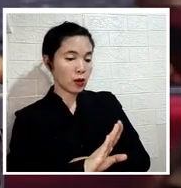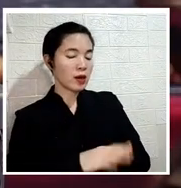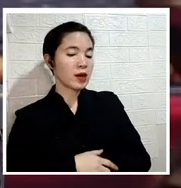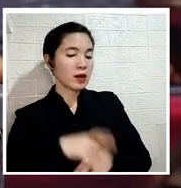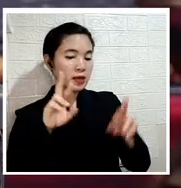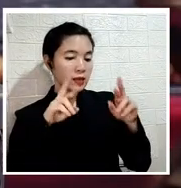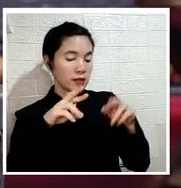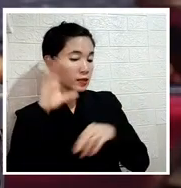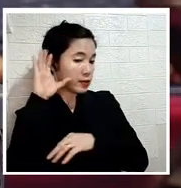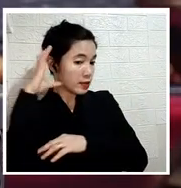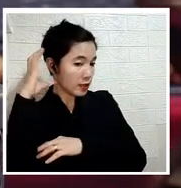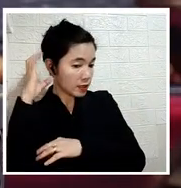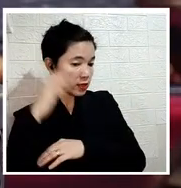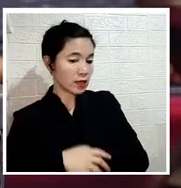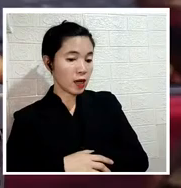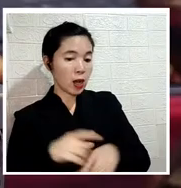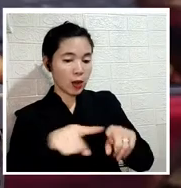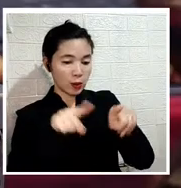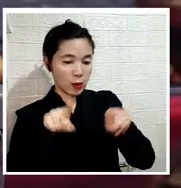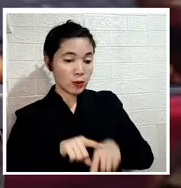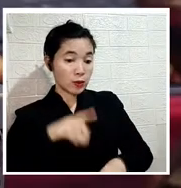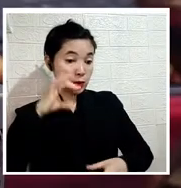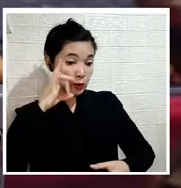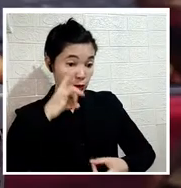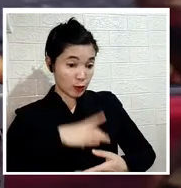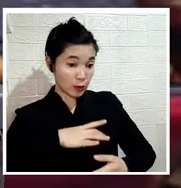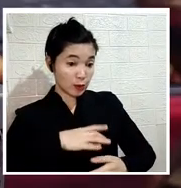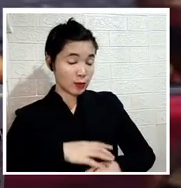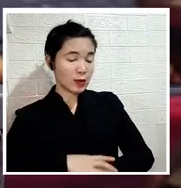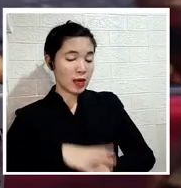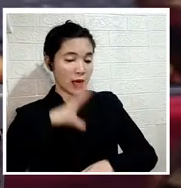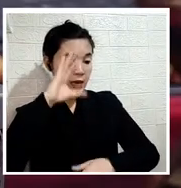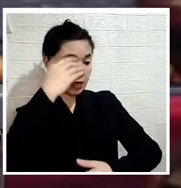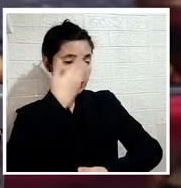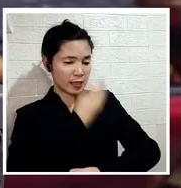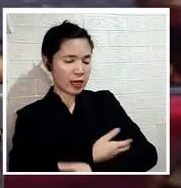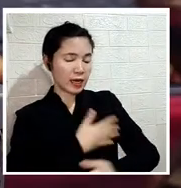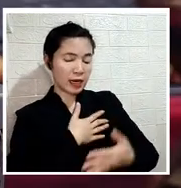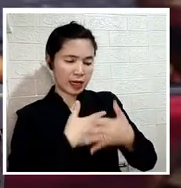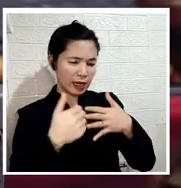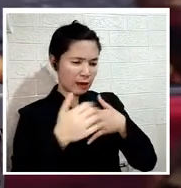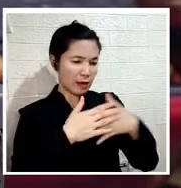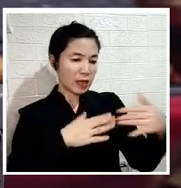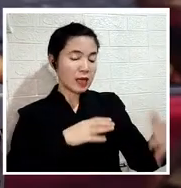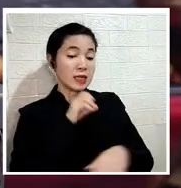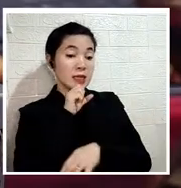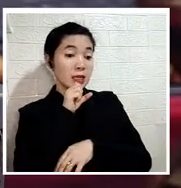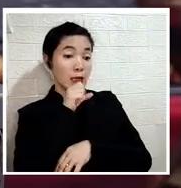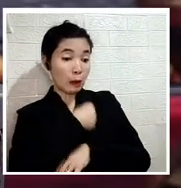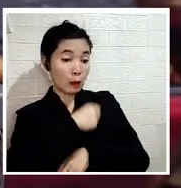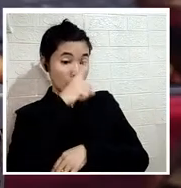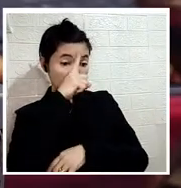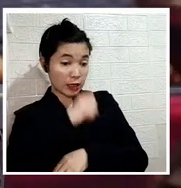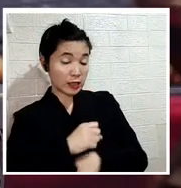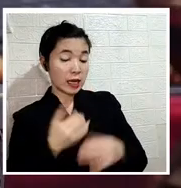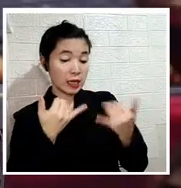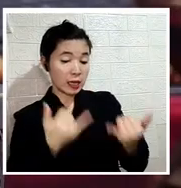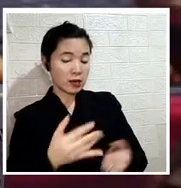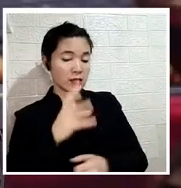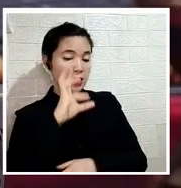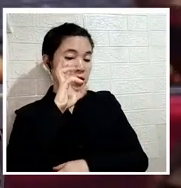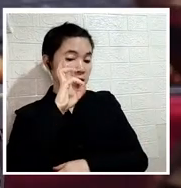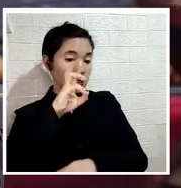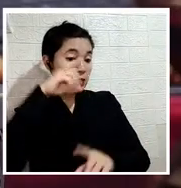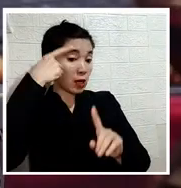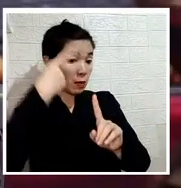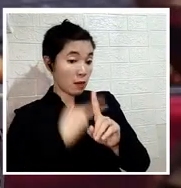also conceived a son in her old age, and this is the sixth month for her who